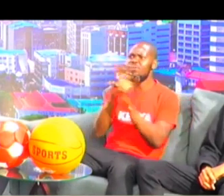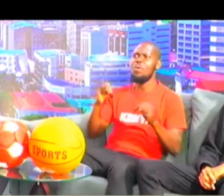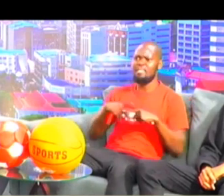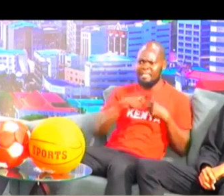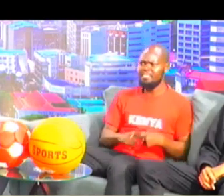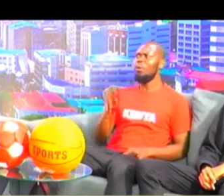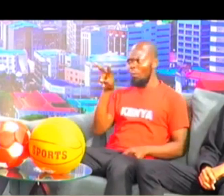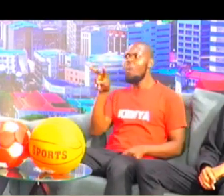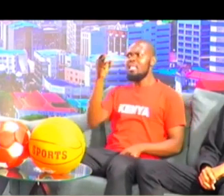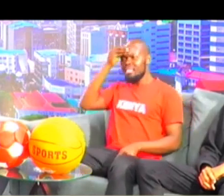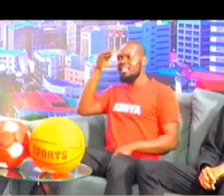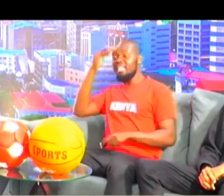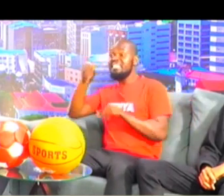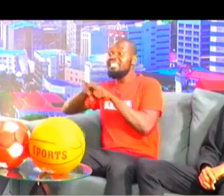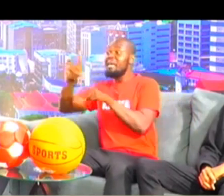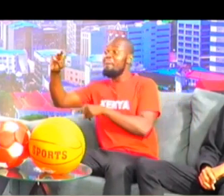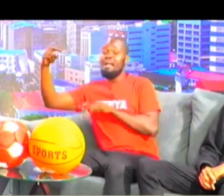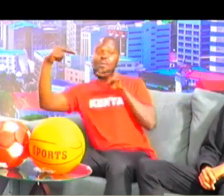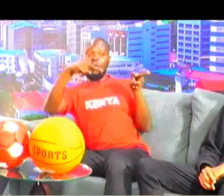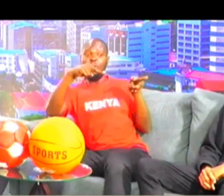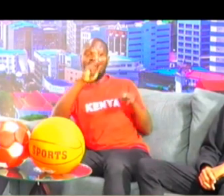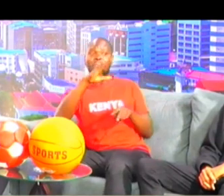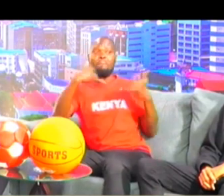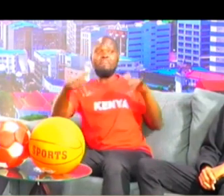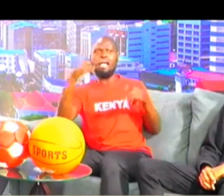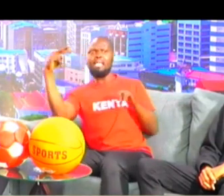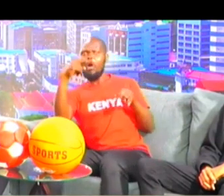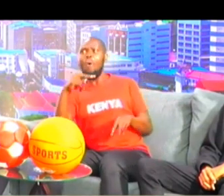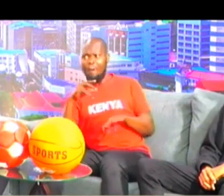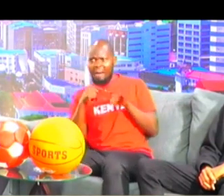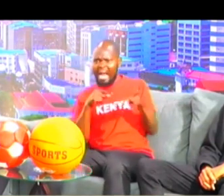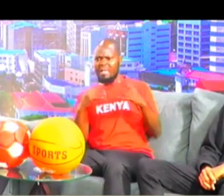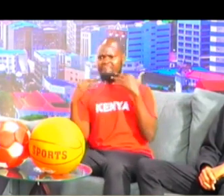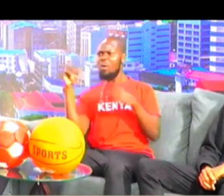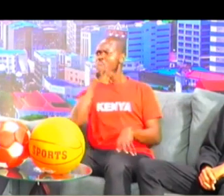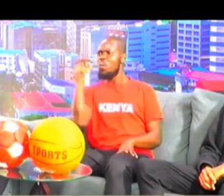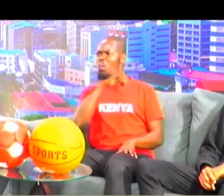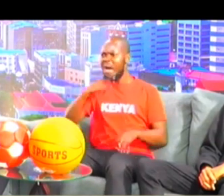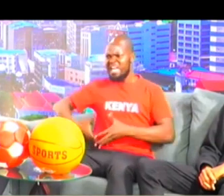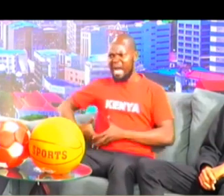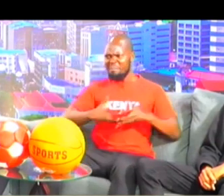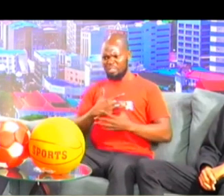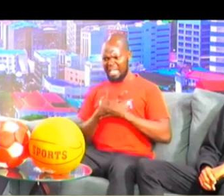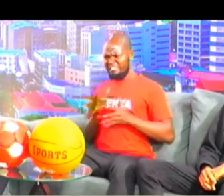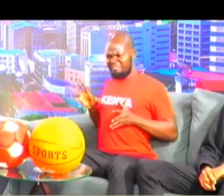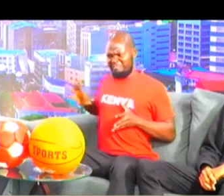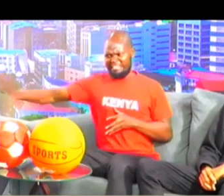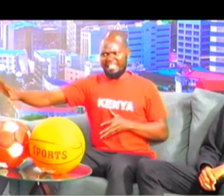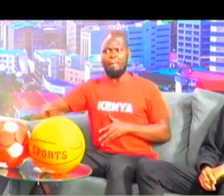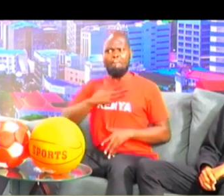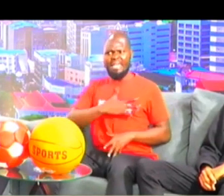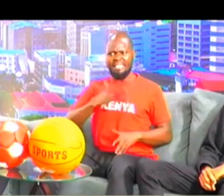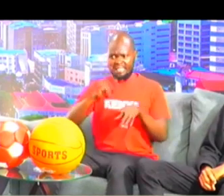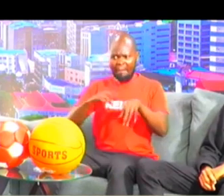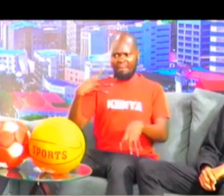to KCB, which helped KCB fix their defense and also look at who's the threatening player, and